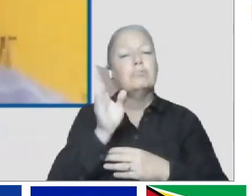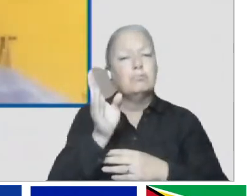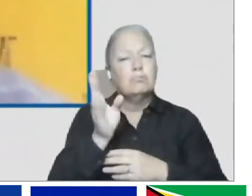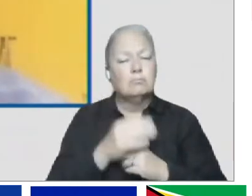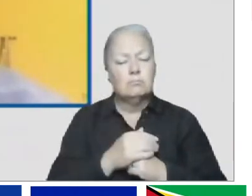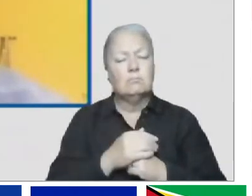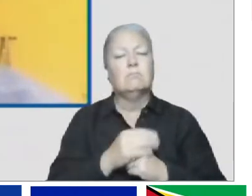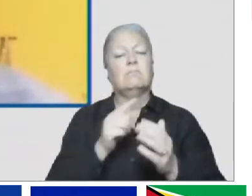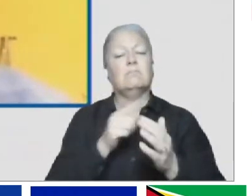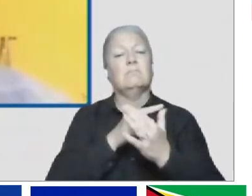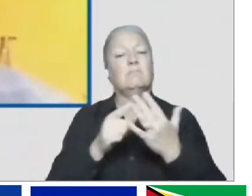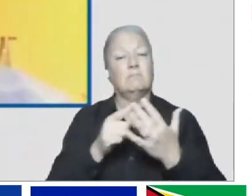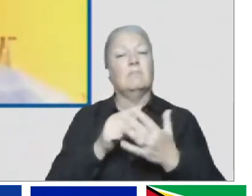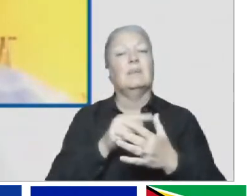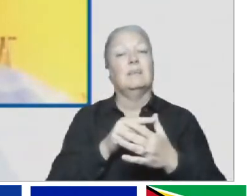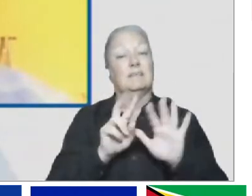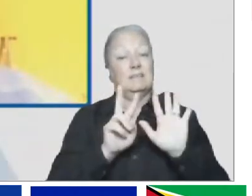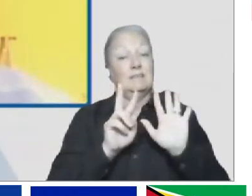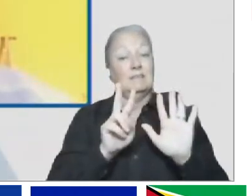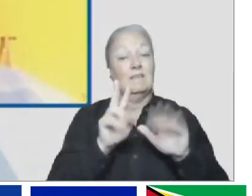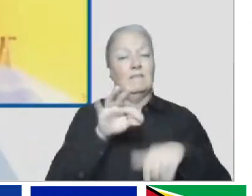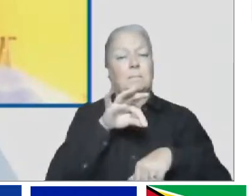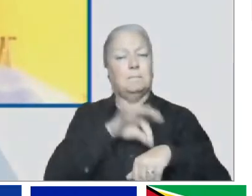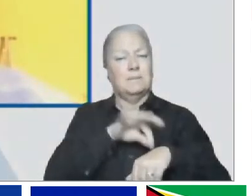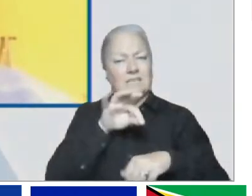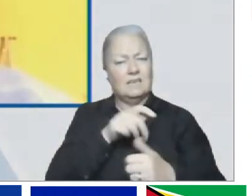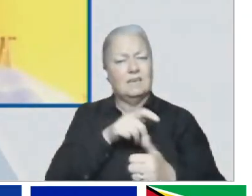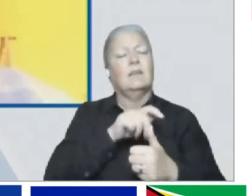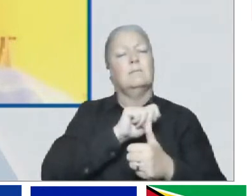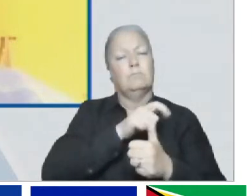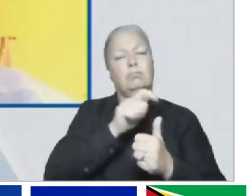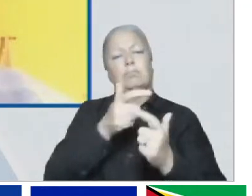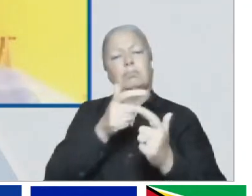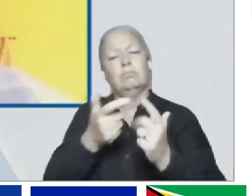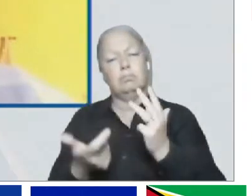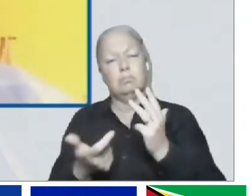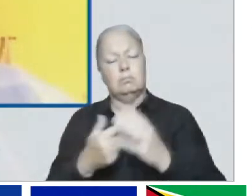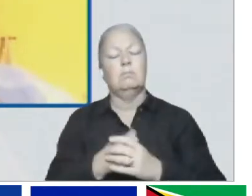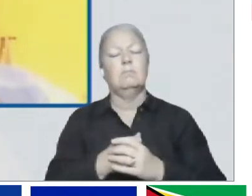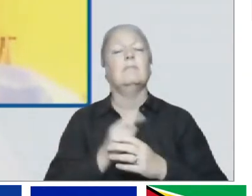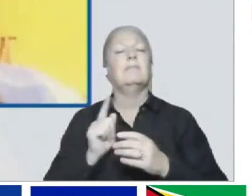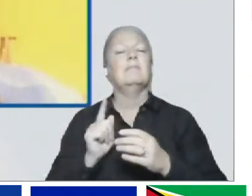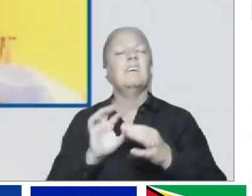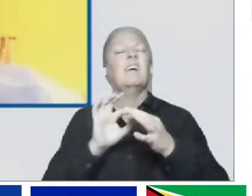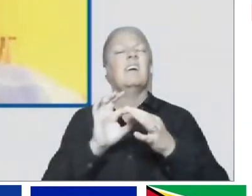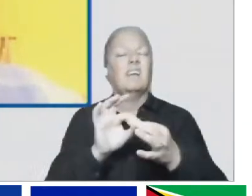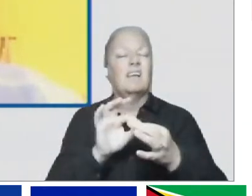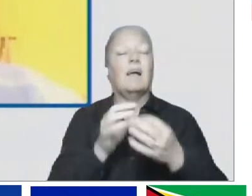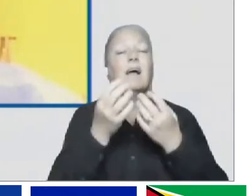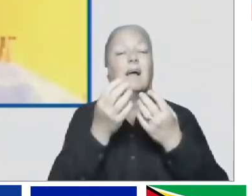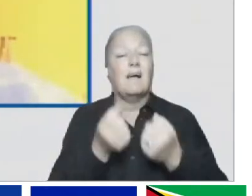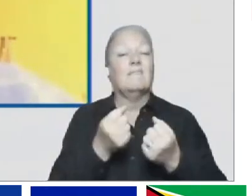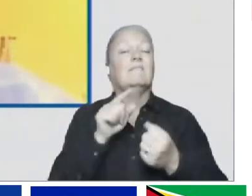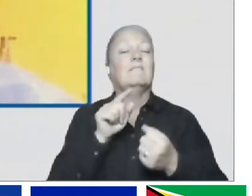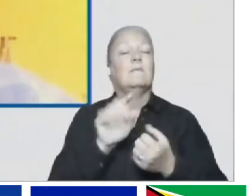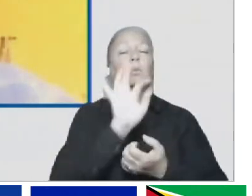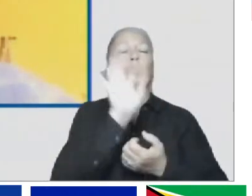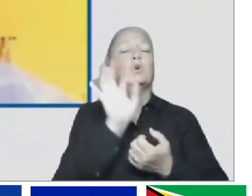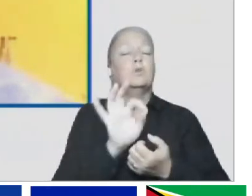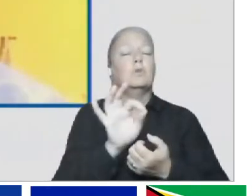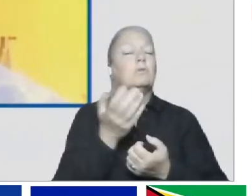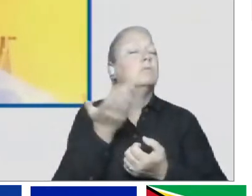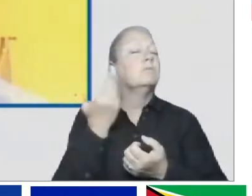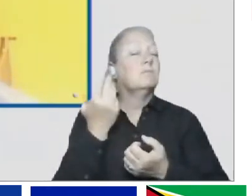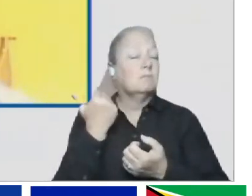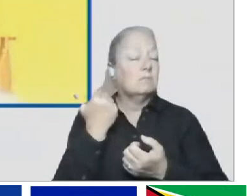on a topic which has been directed by a series of questions asked previously to them, and which I will not repeat in the interest